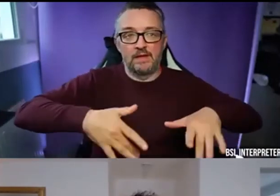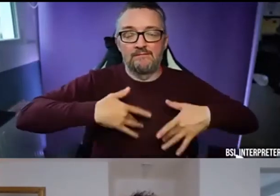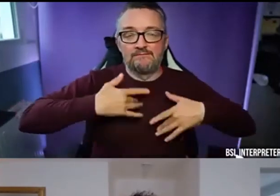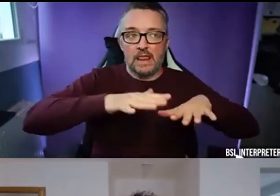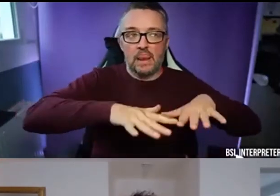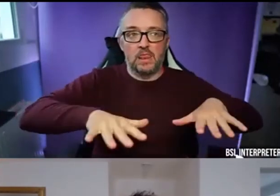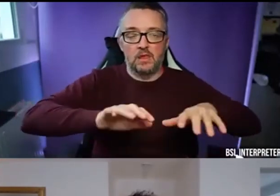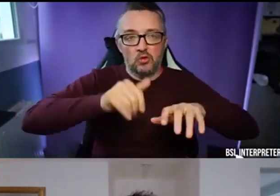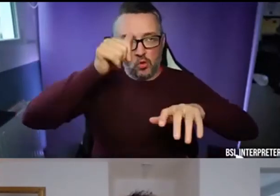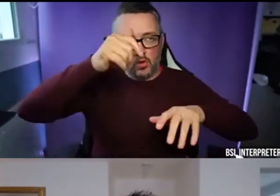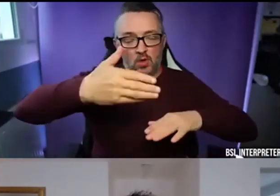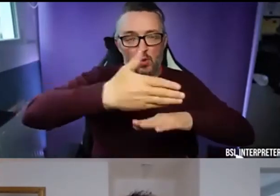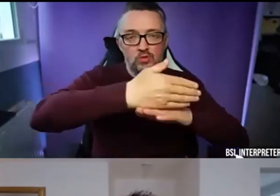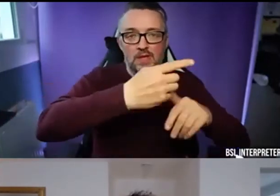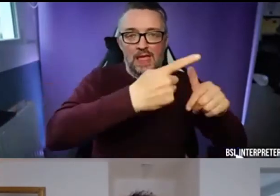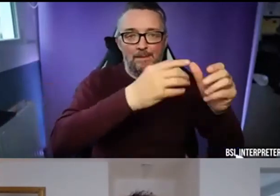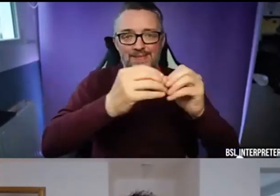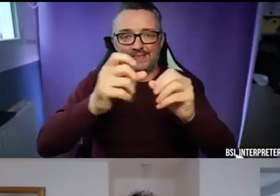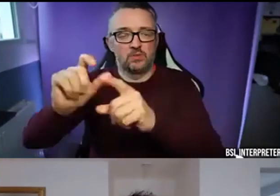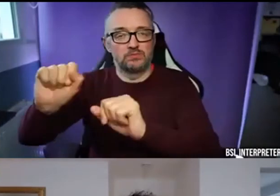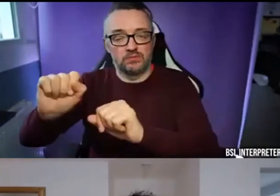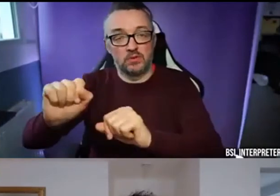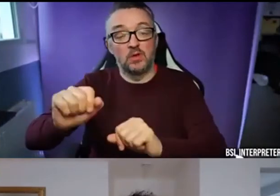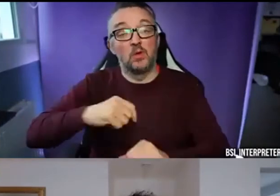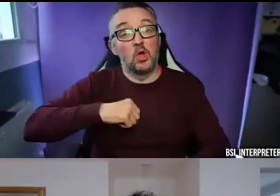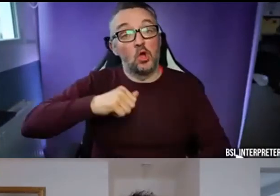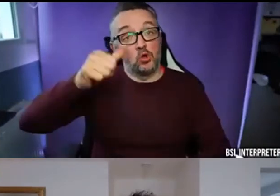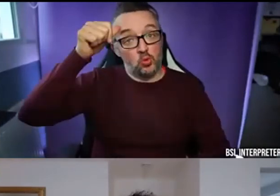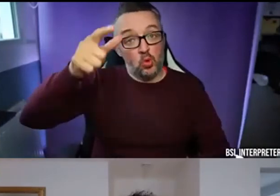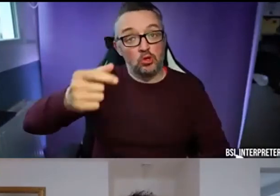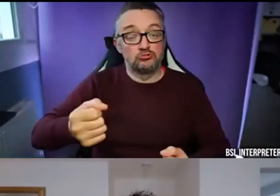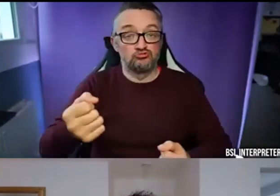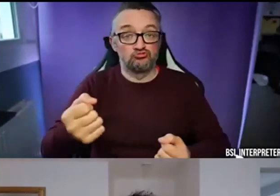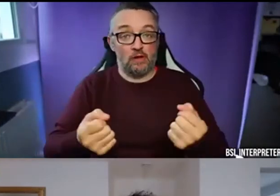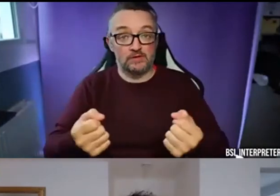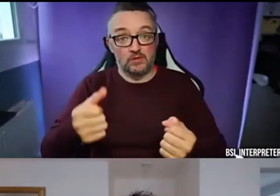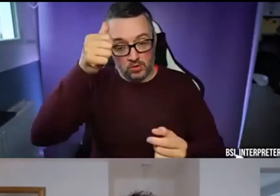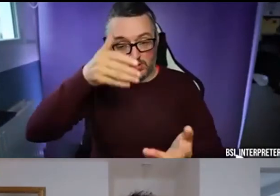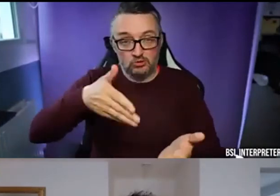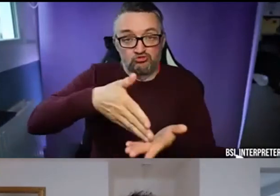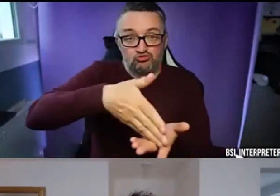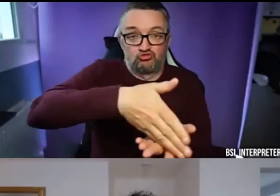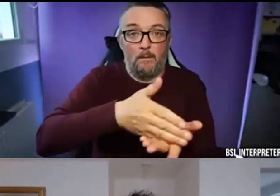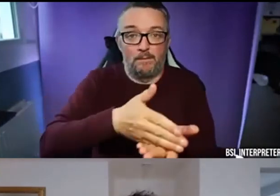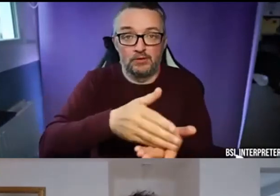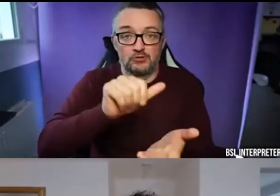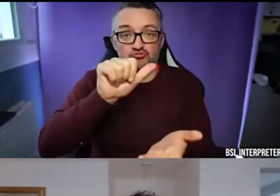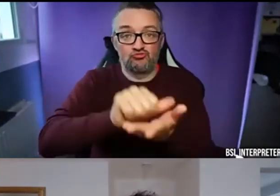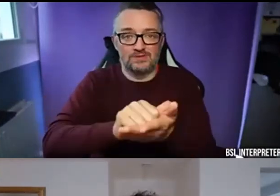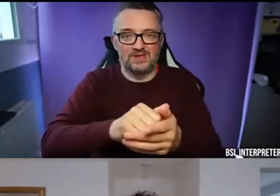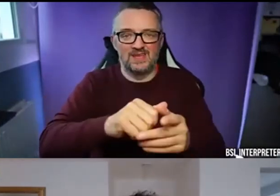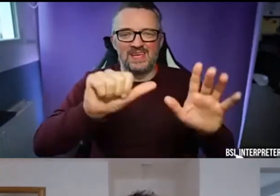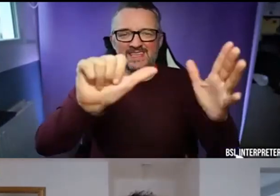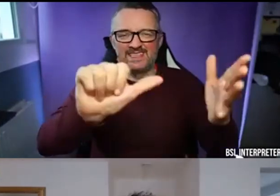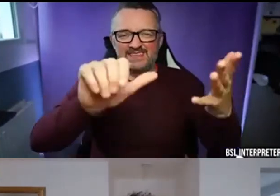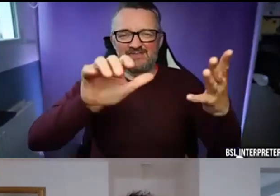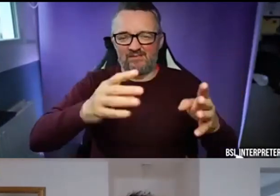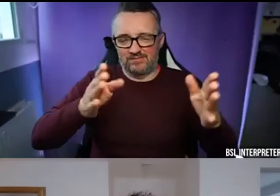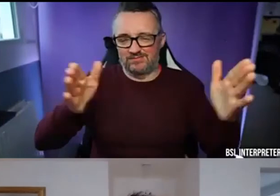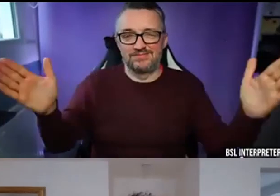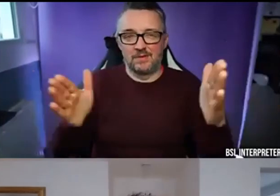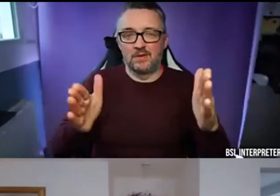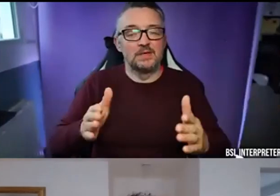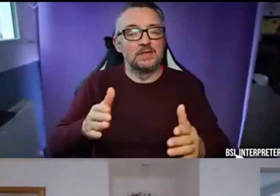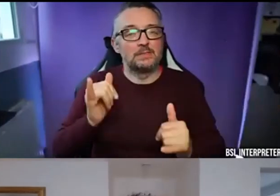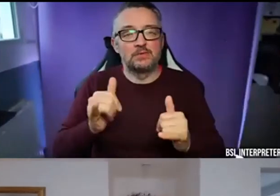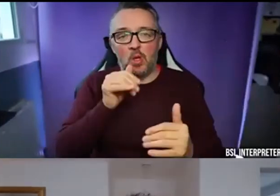be? We understand that drivers are trained to know when to stop their trains, but that doesn't always match up with the infrastructure